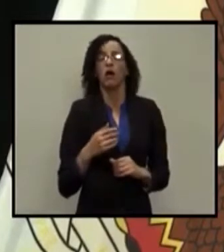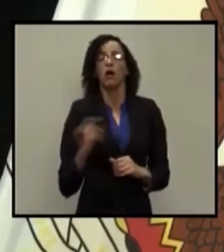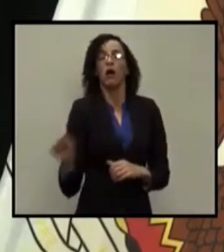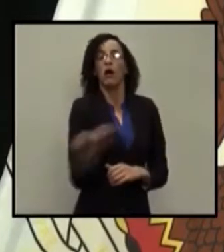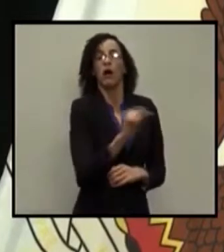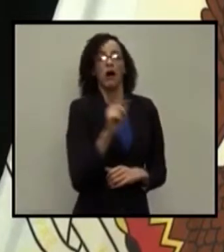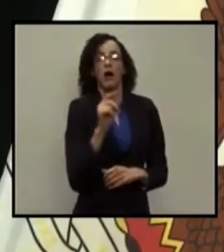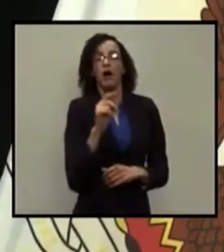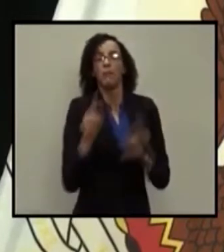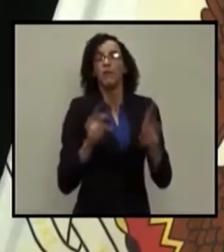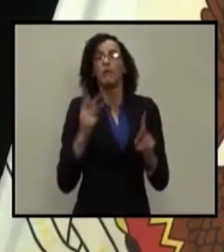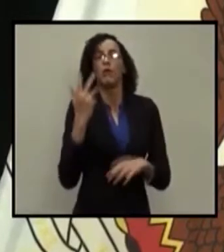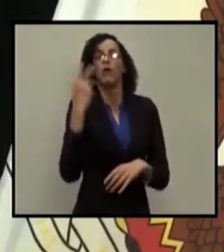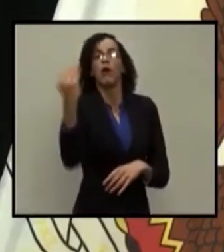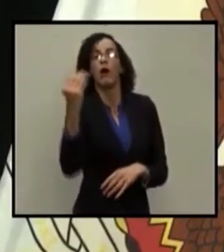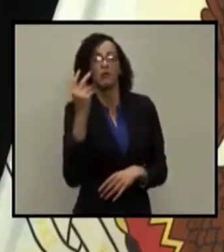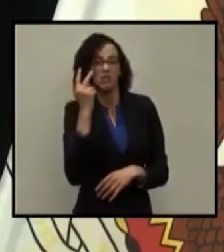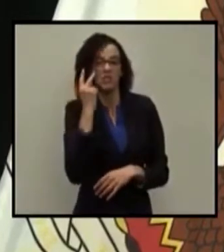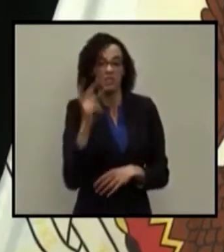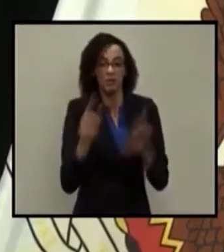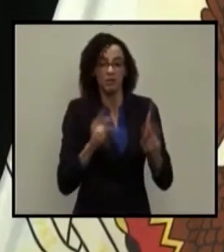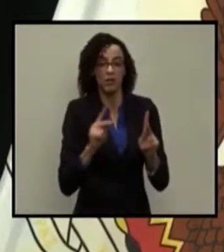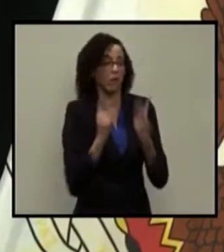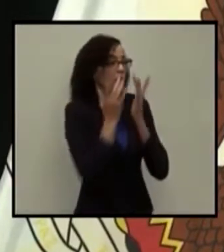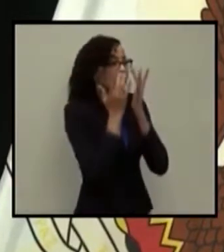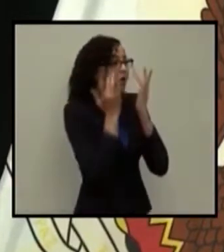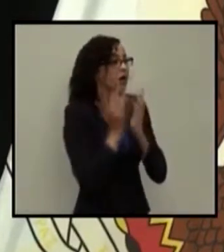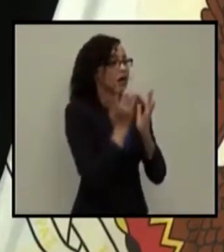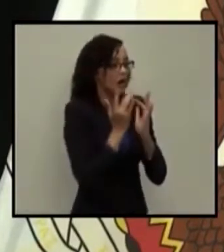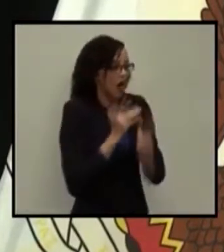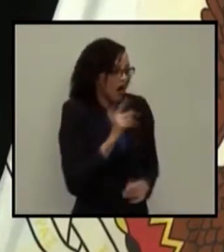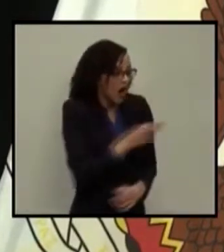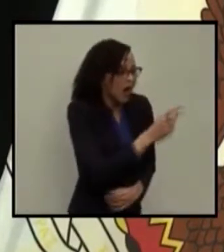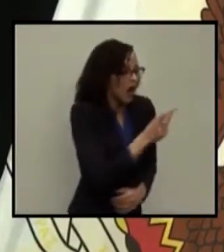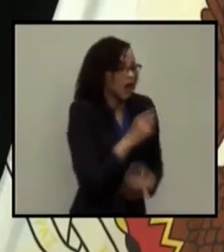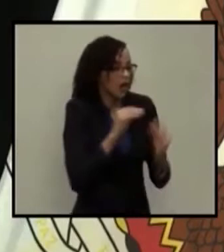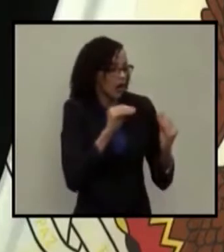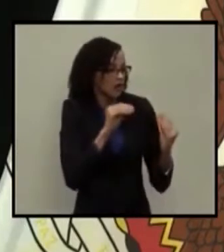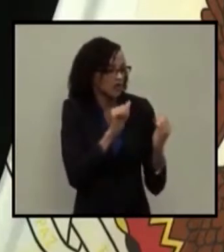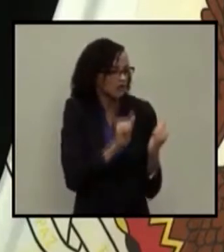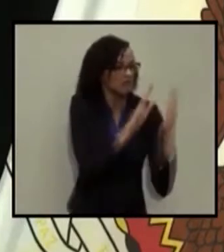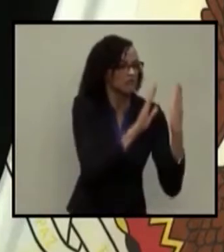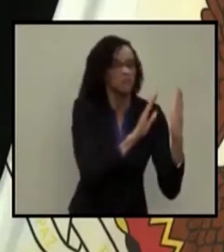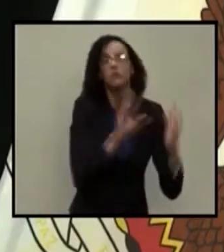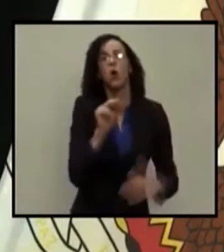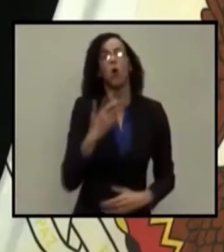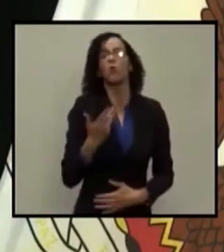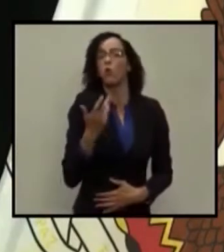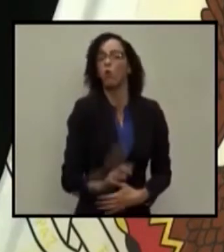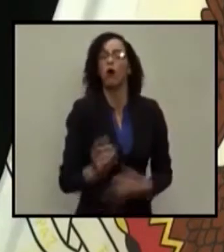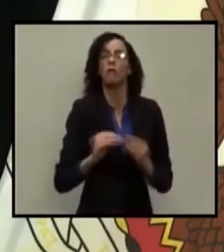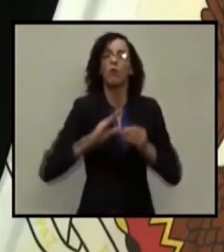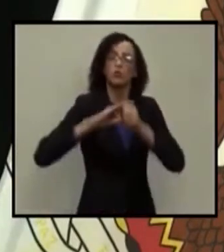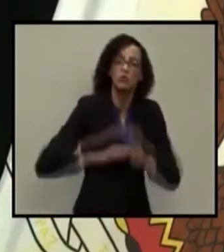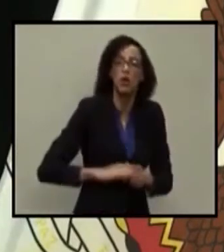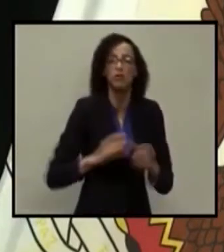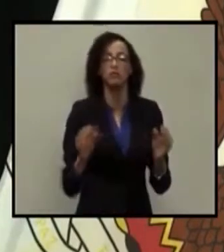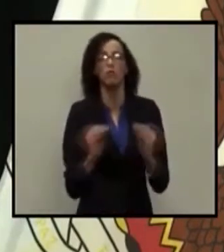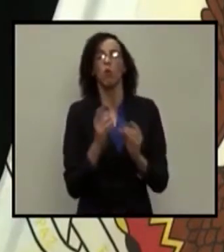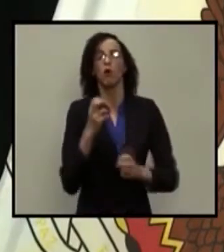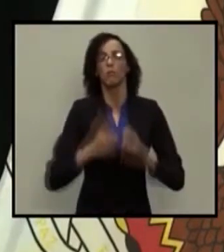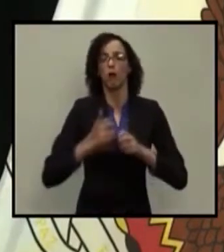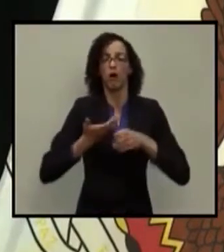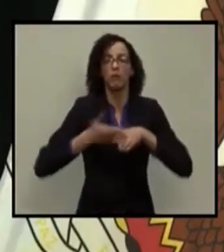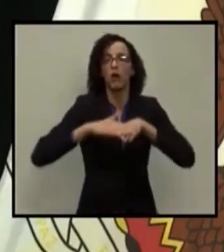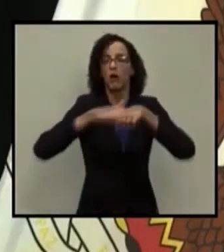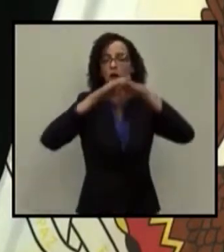more stress, and more drama in general as a result of this order. We don't expect anyone in this city